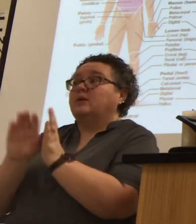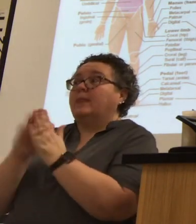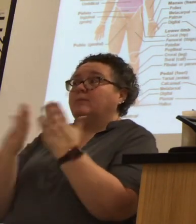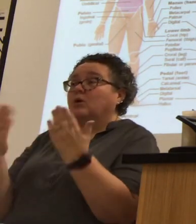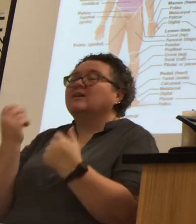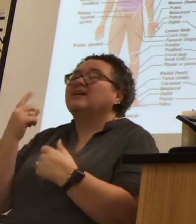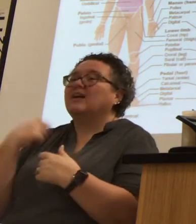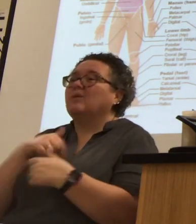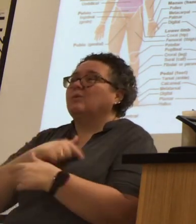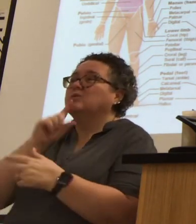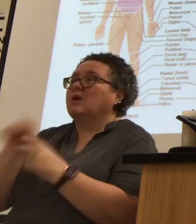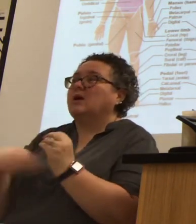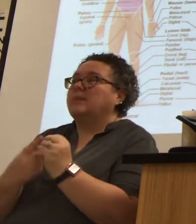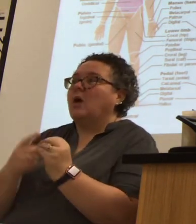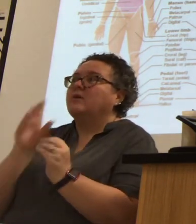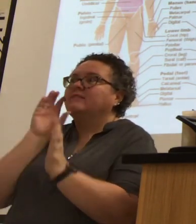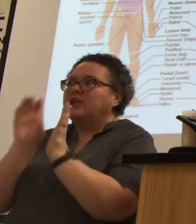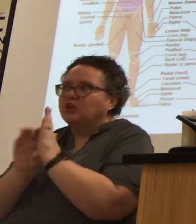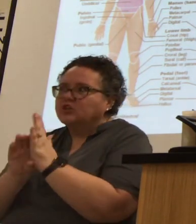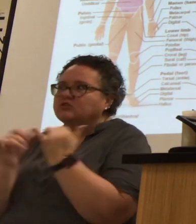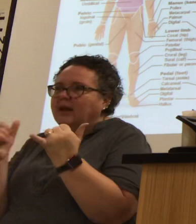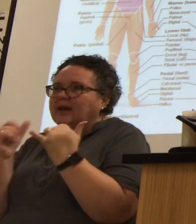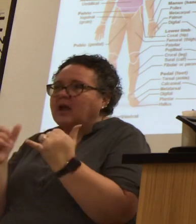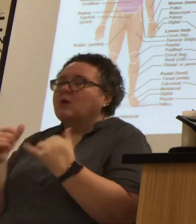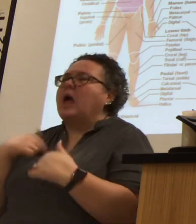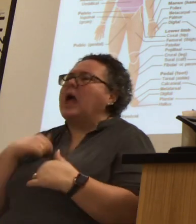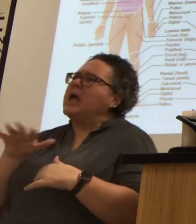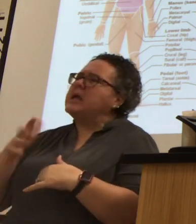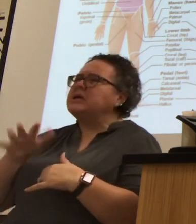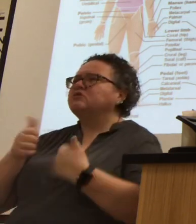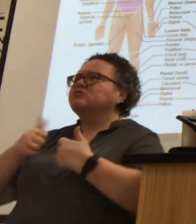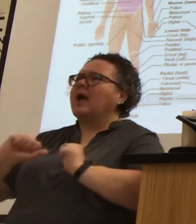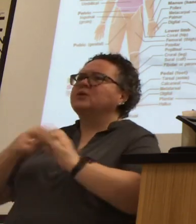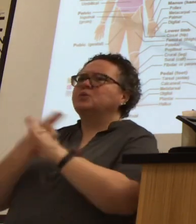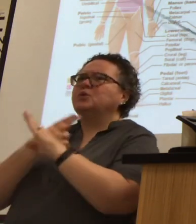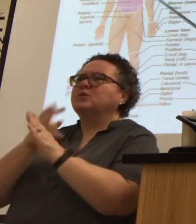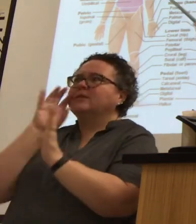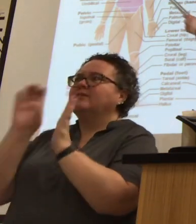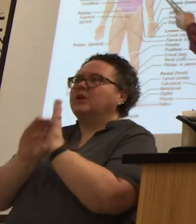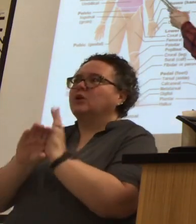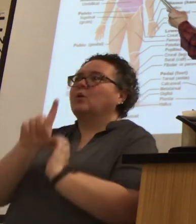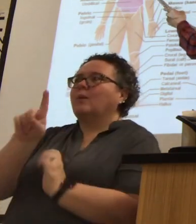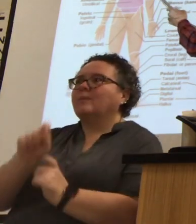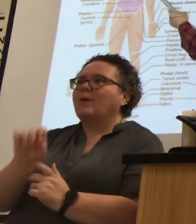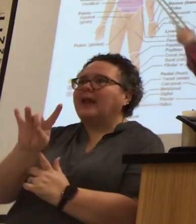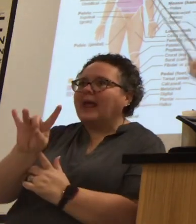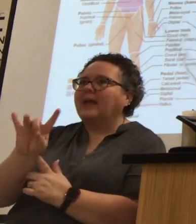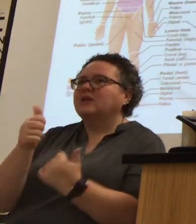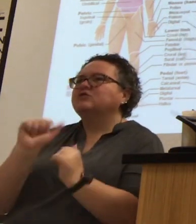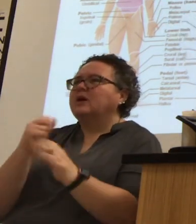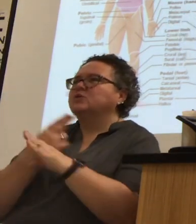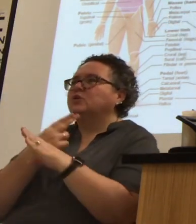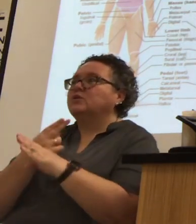and since we're on figures, I kind of like try to use the figure 1.8, in the latest figure of the